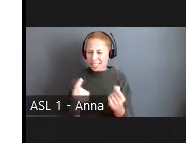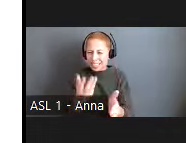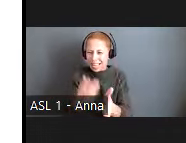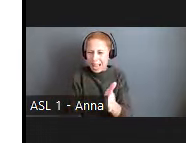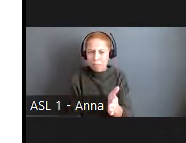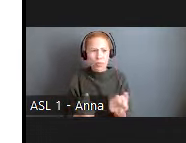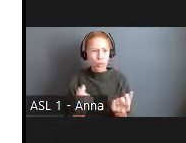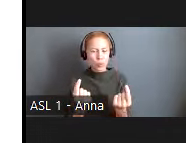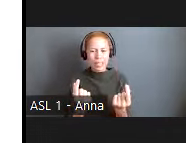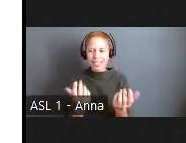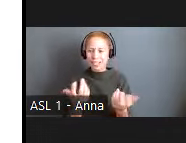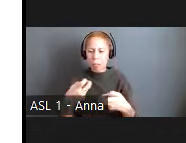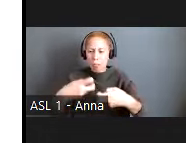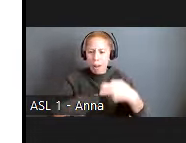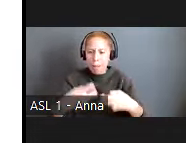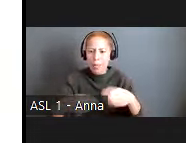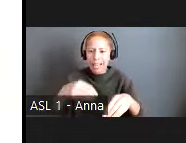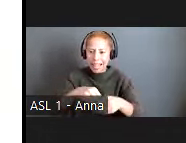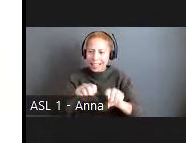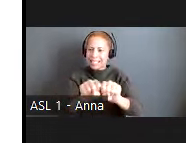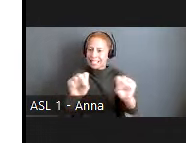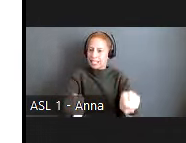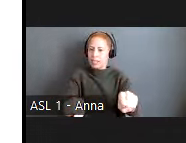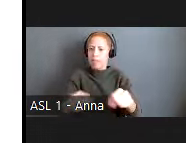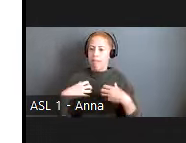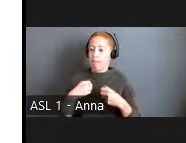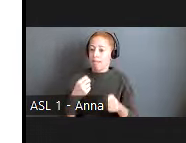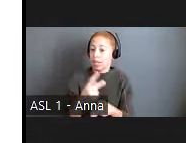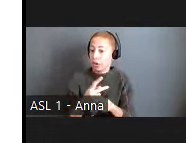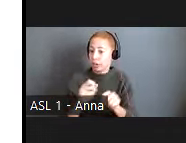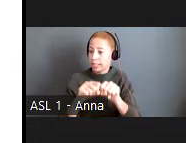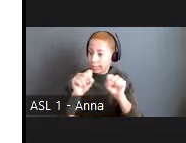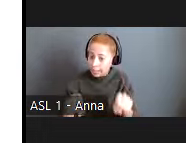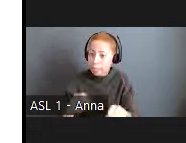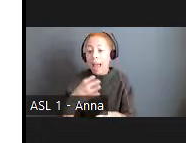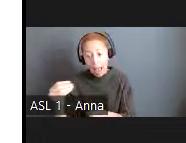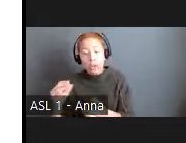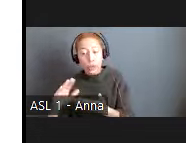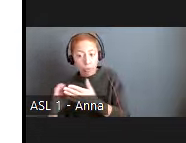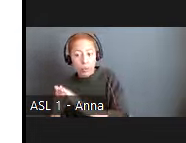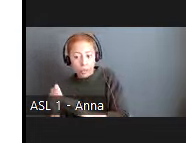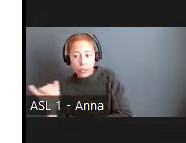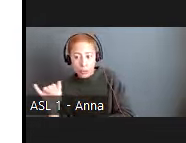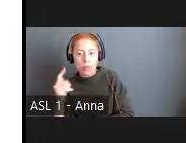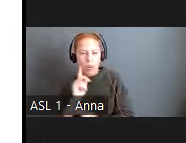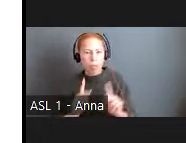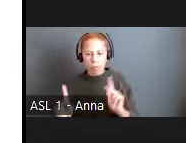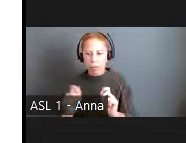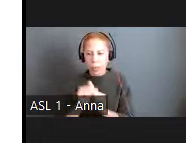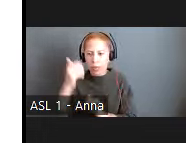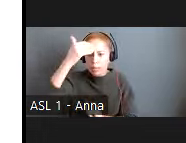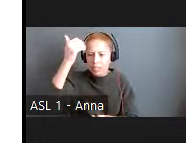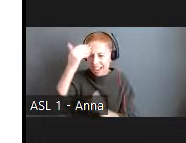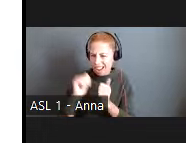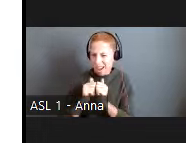these problems for folks living with dementia in our healthcare system and in our communities, not just healthcare, and what could we do about it?